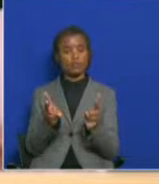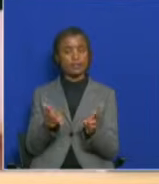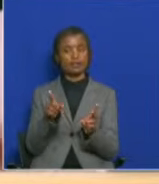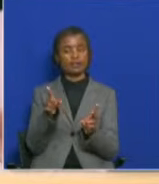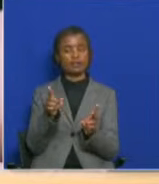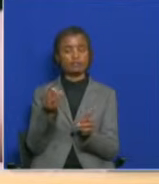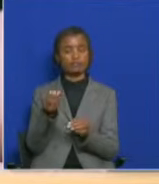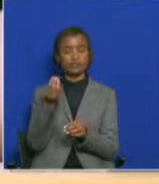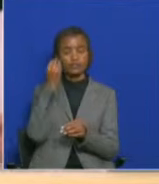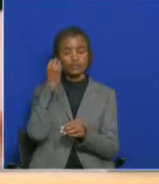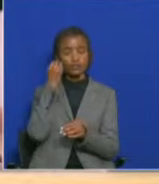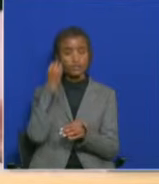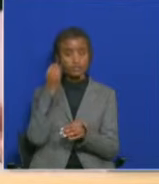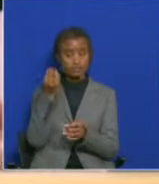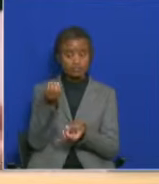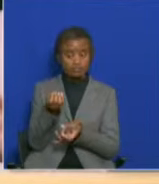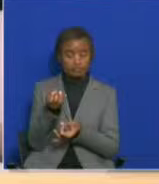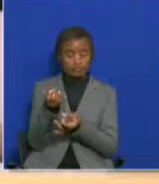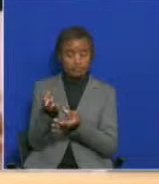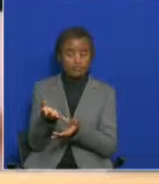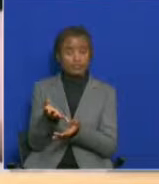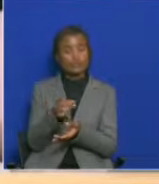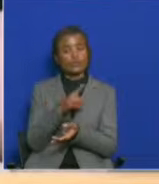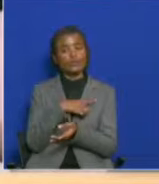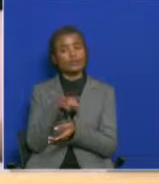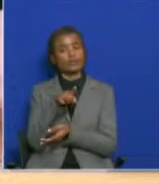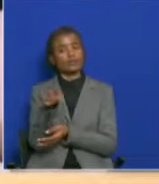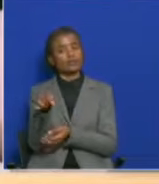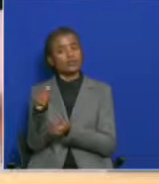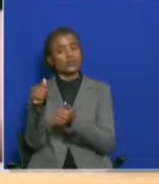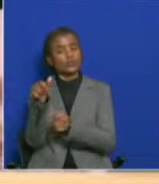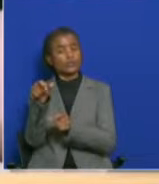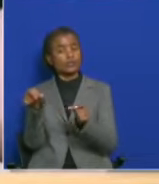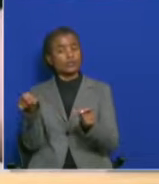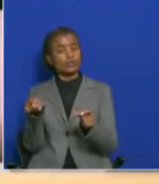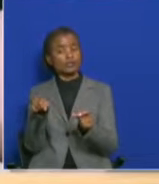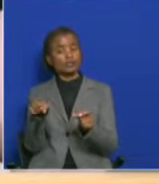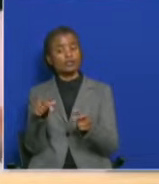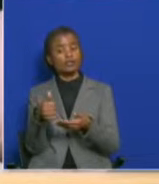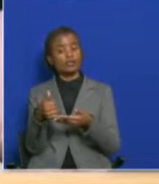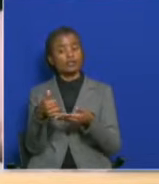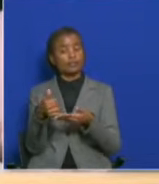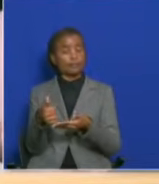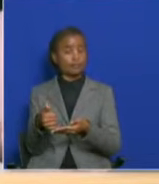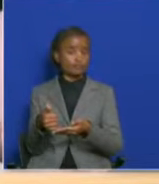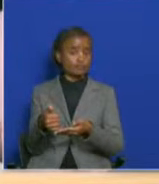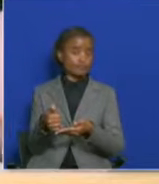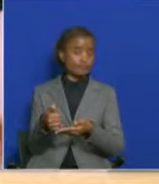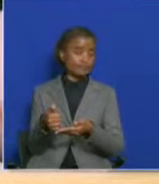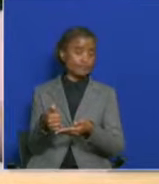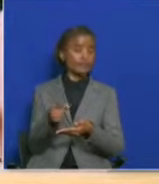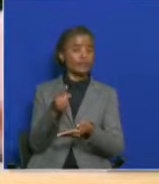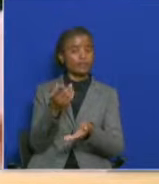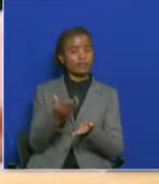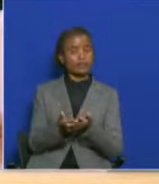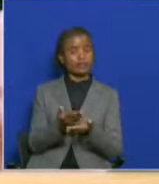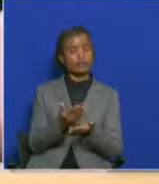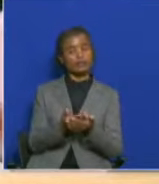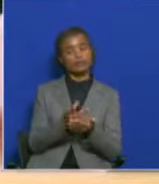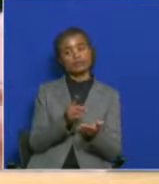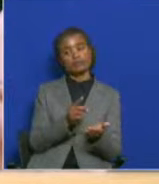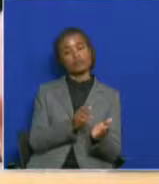help members of the public and refer to, so there was nothing sinister in